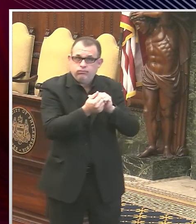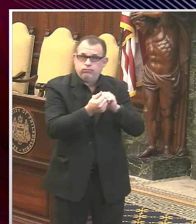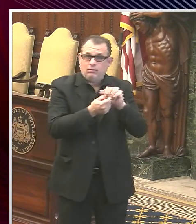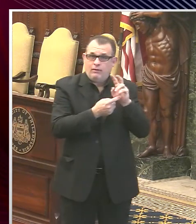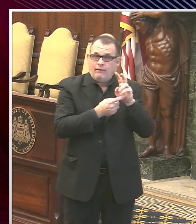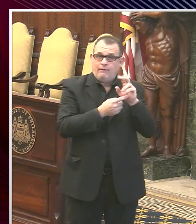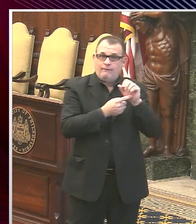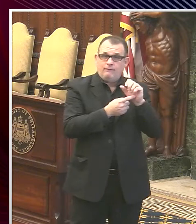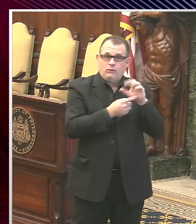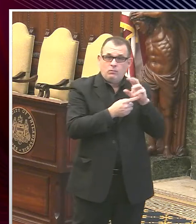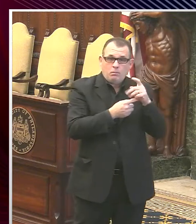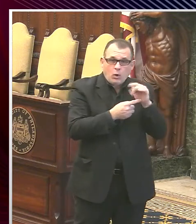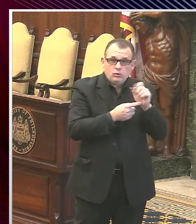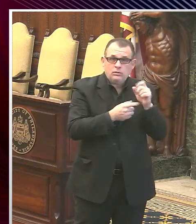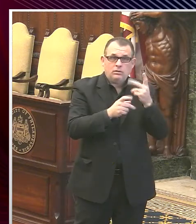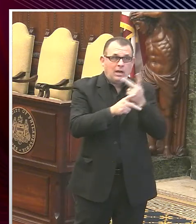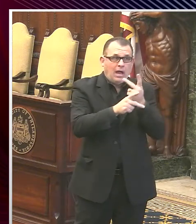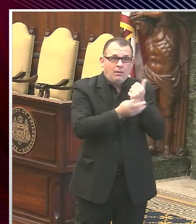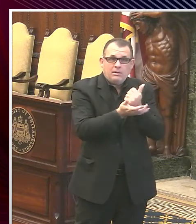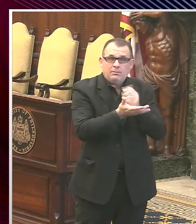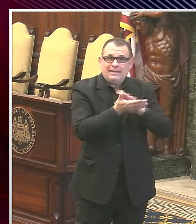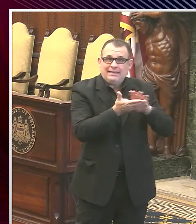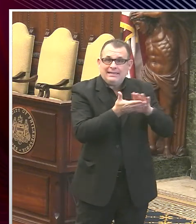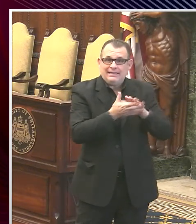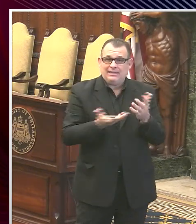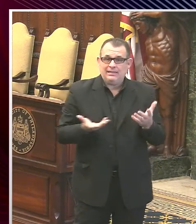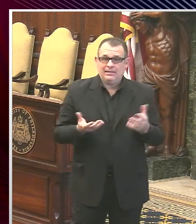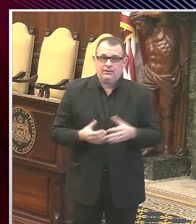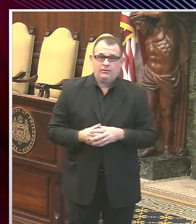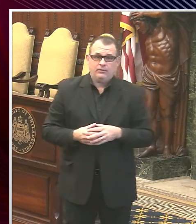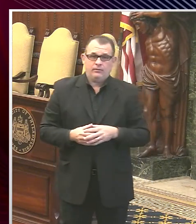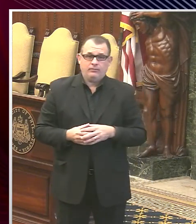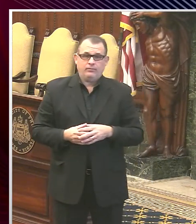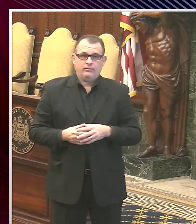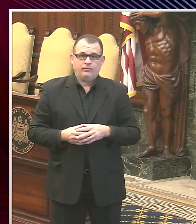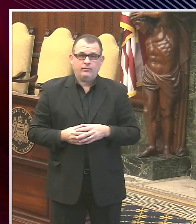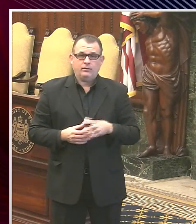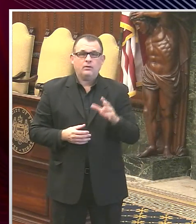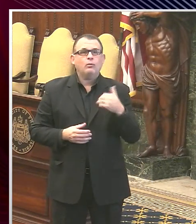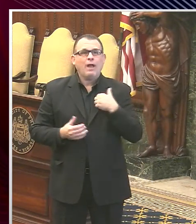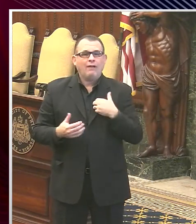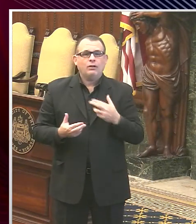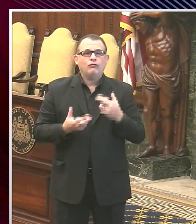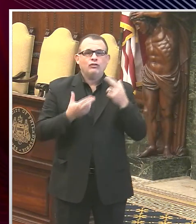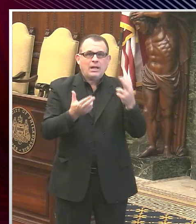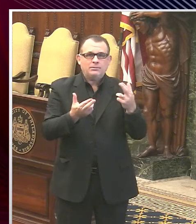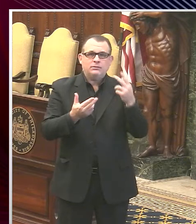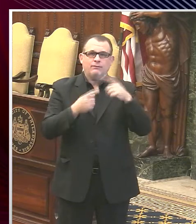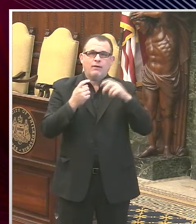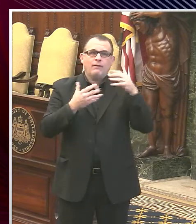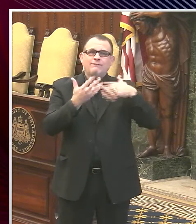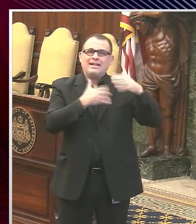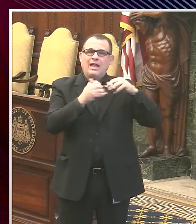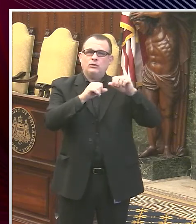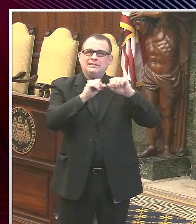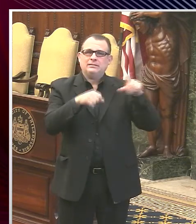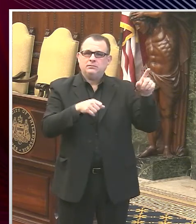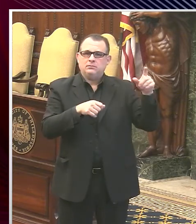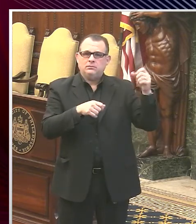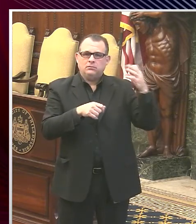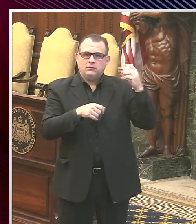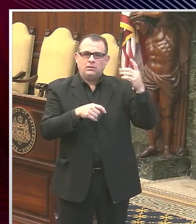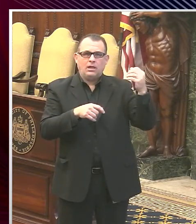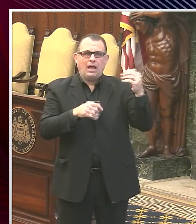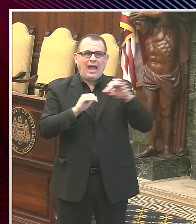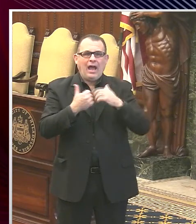have recommendations for what we call it ventilation, but it includes in there how they should manage their heating,